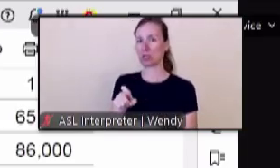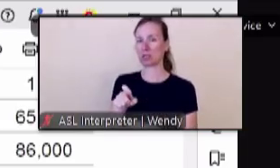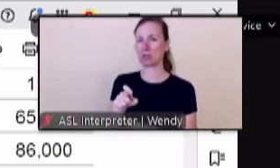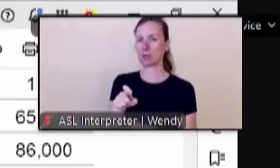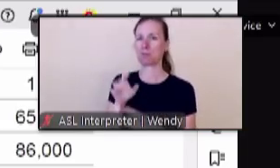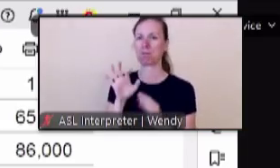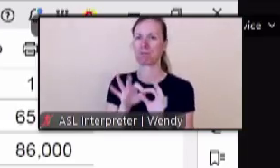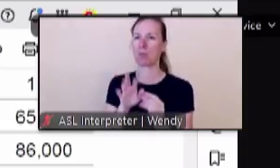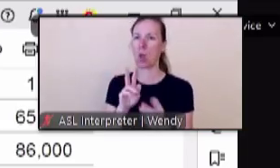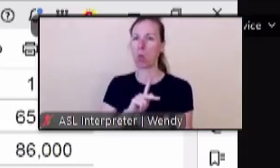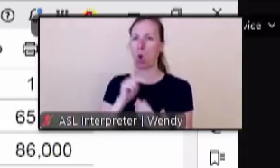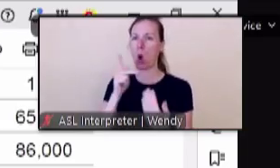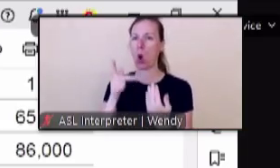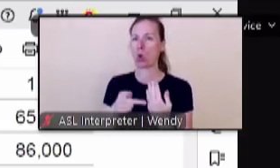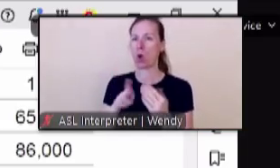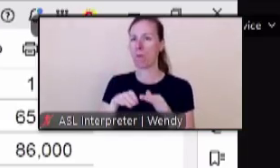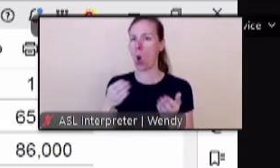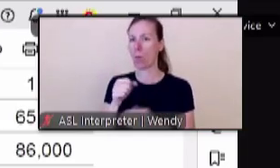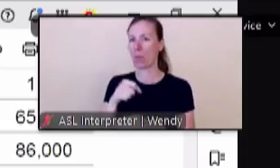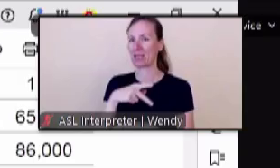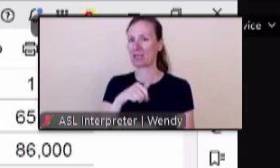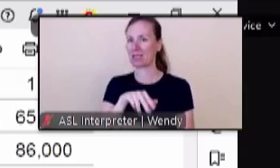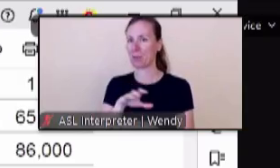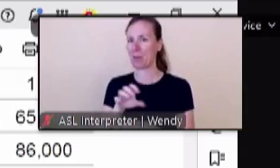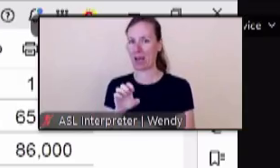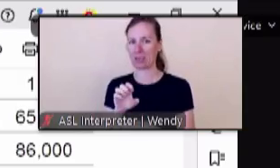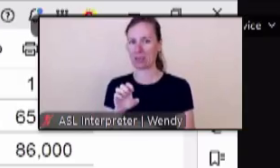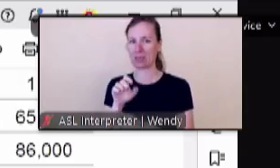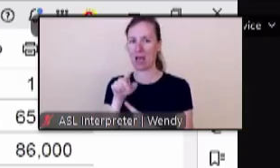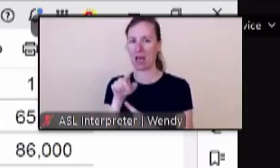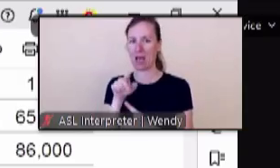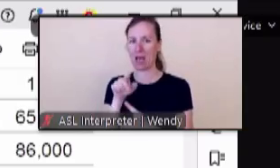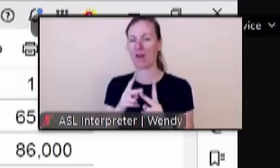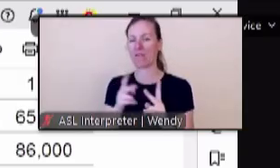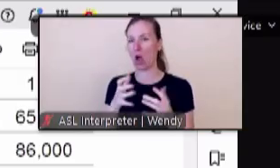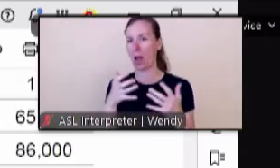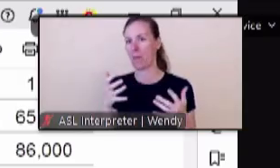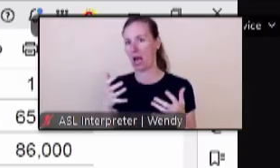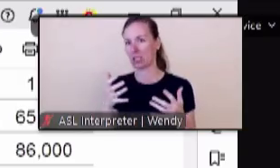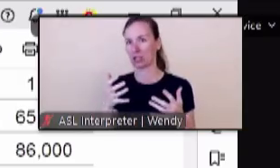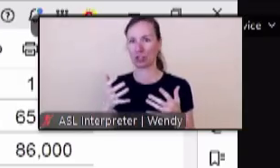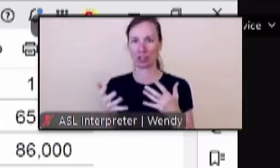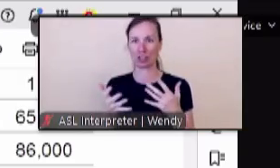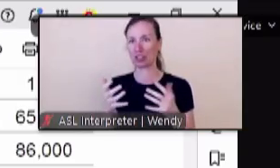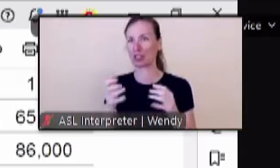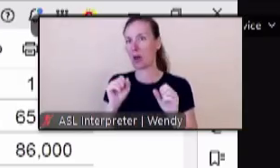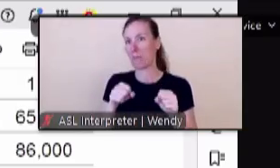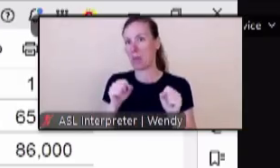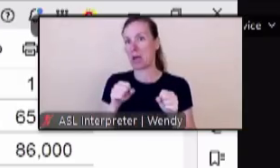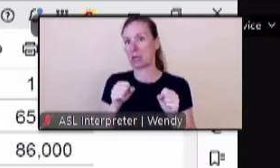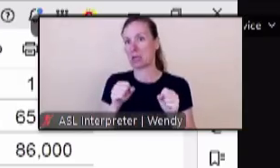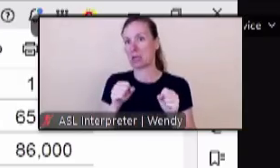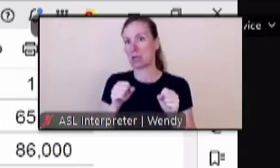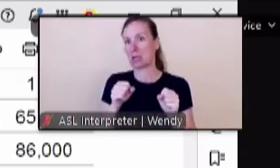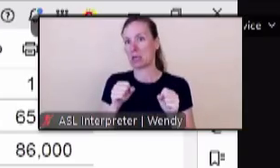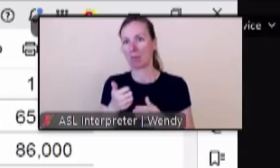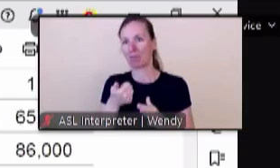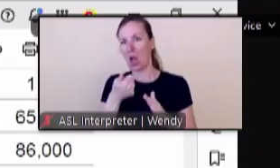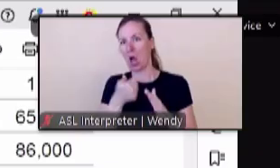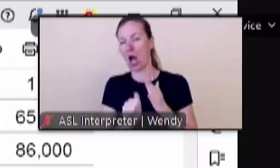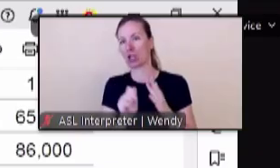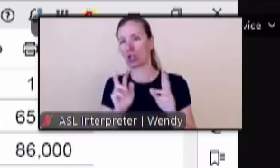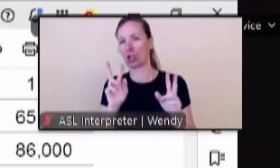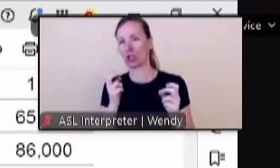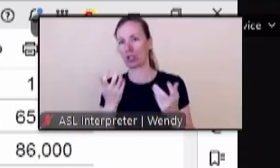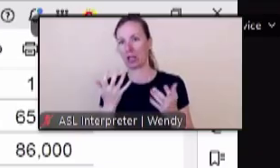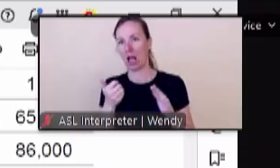space. That is still very much under threat. And just to ask if you've received any other word about the